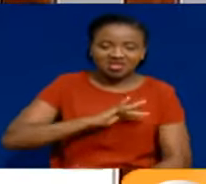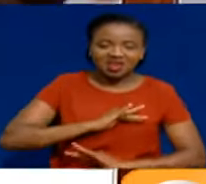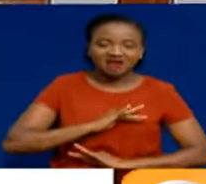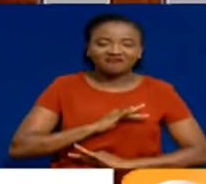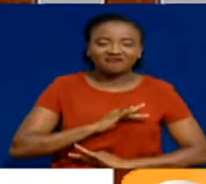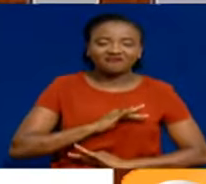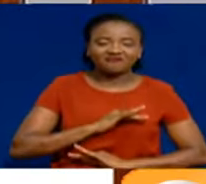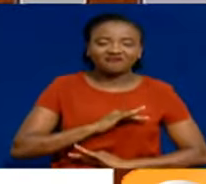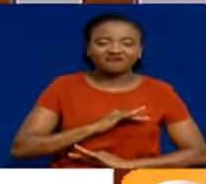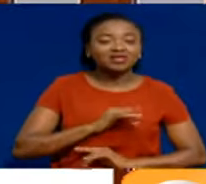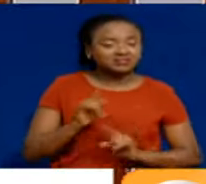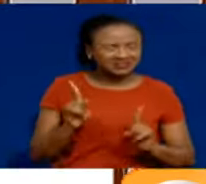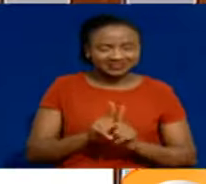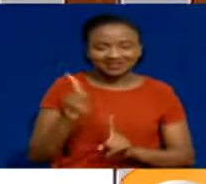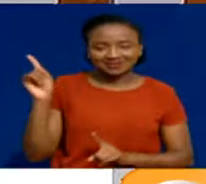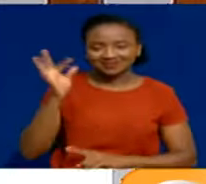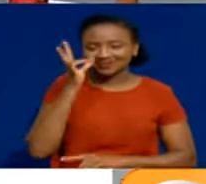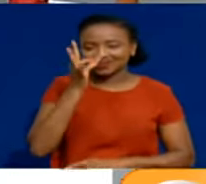That is Kibaki.